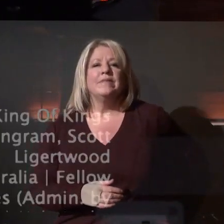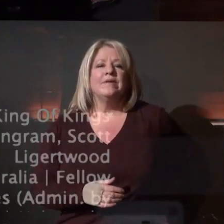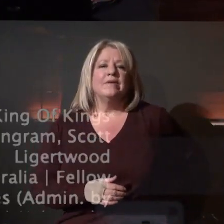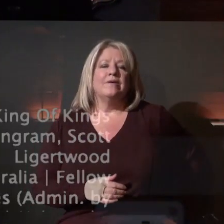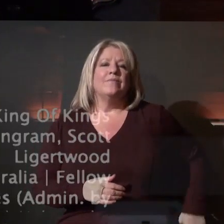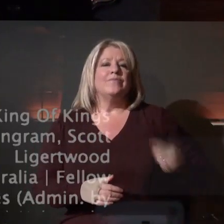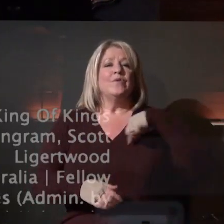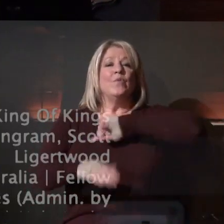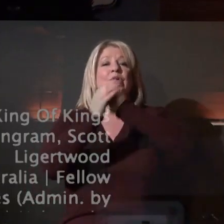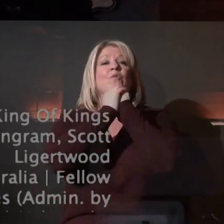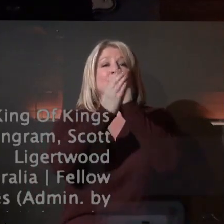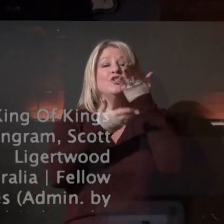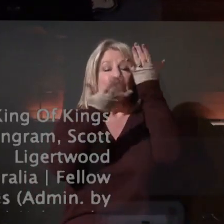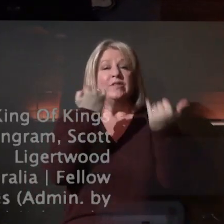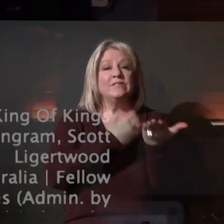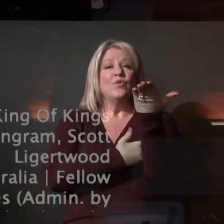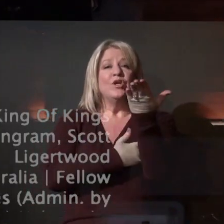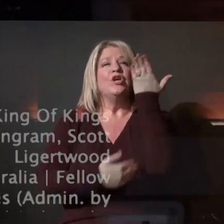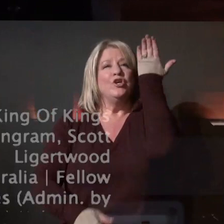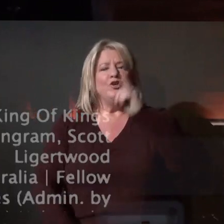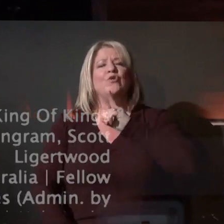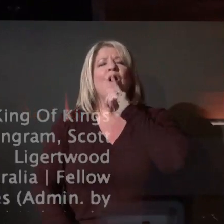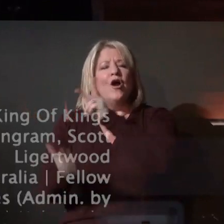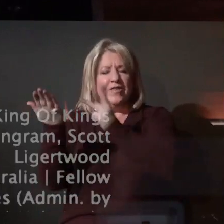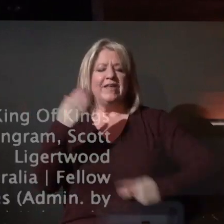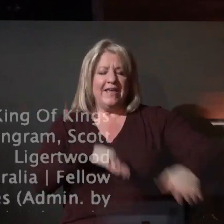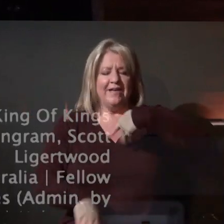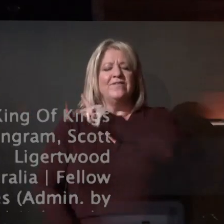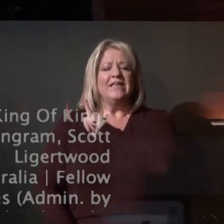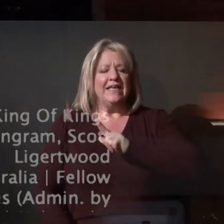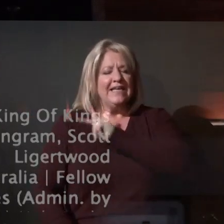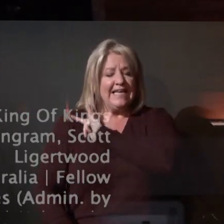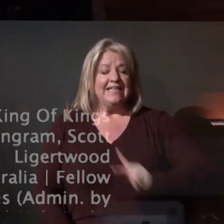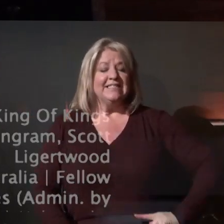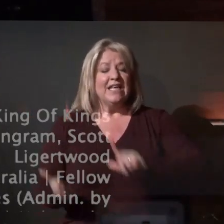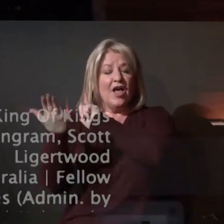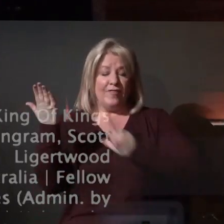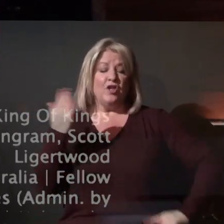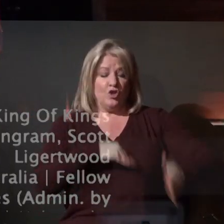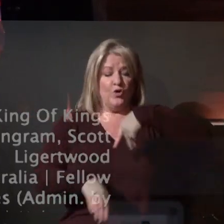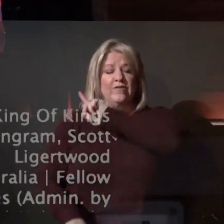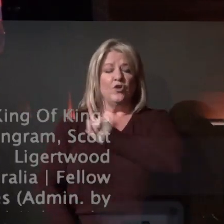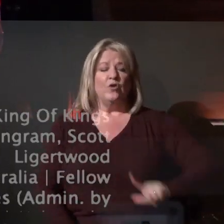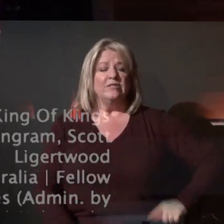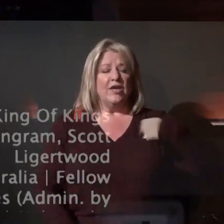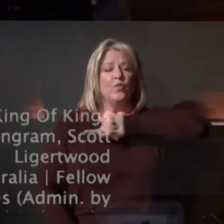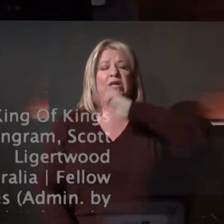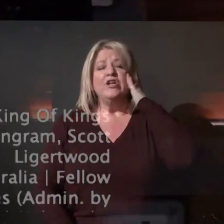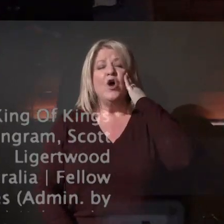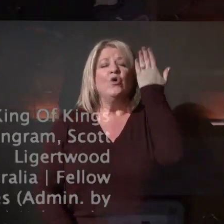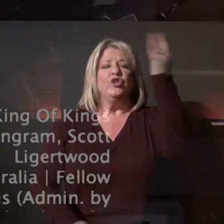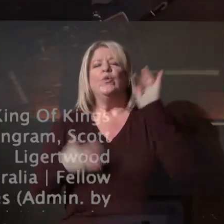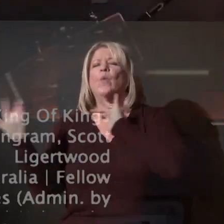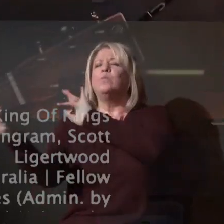We worship You this morning, Lord. You are the King of Kings. You are the Lord of Lords. We know You're moving